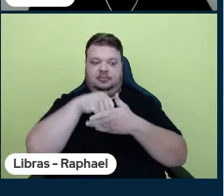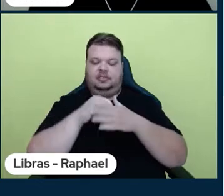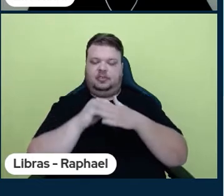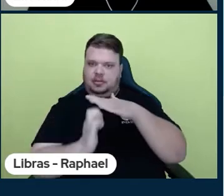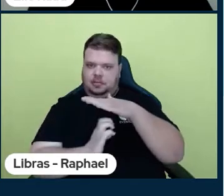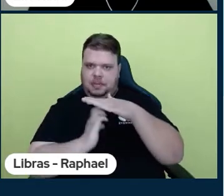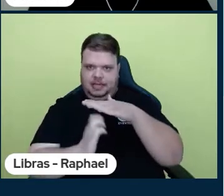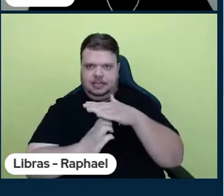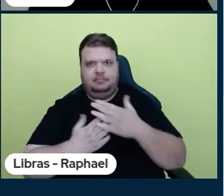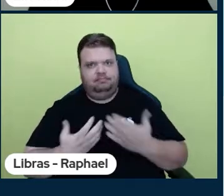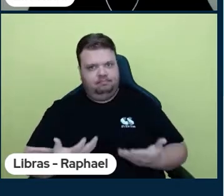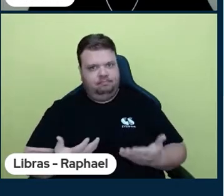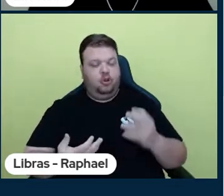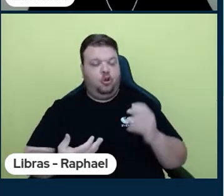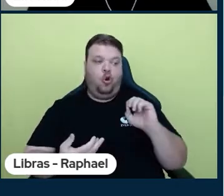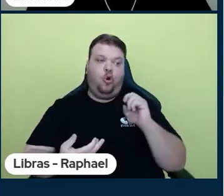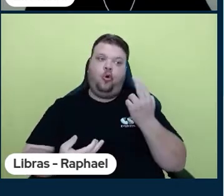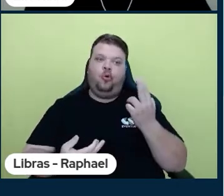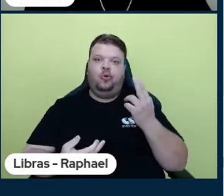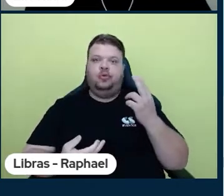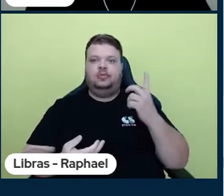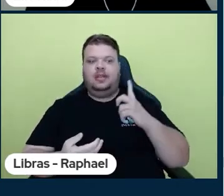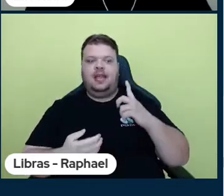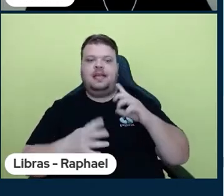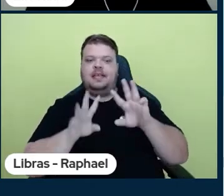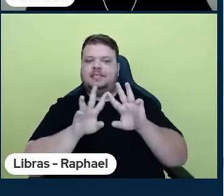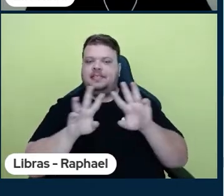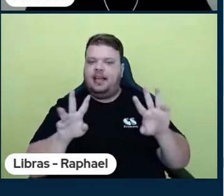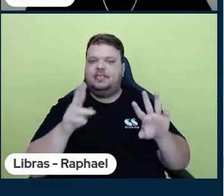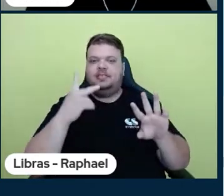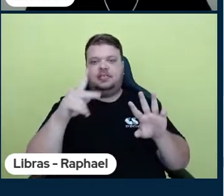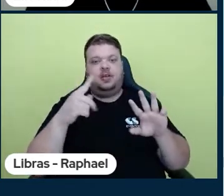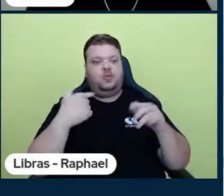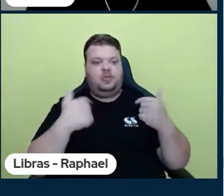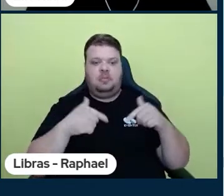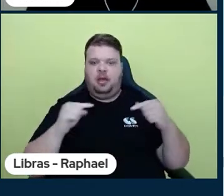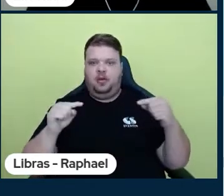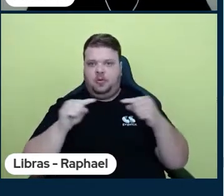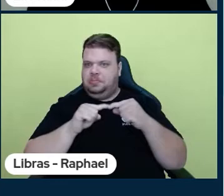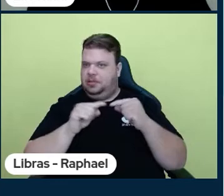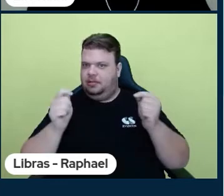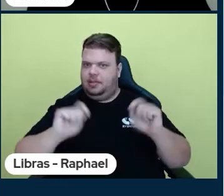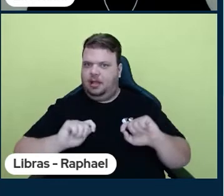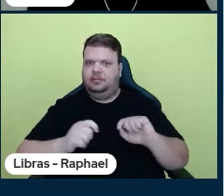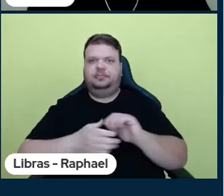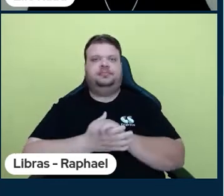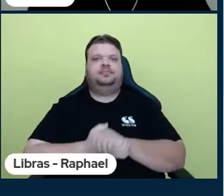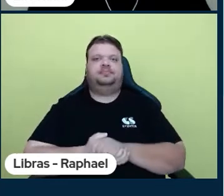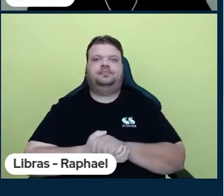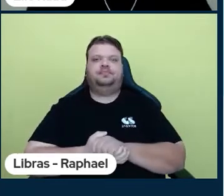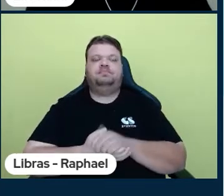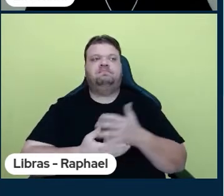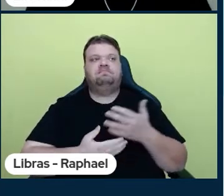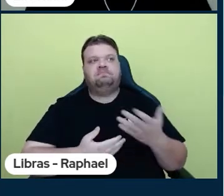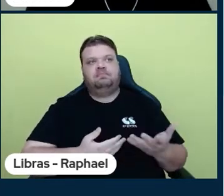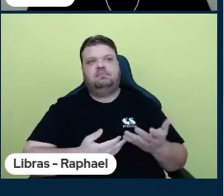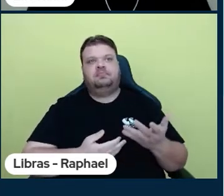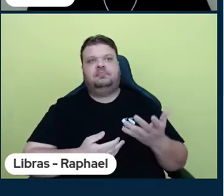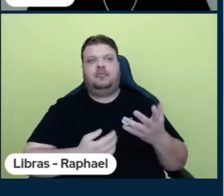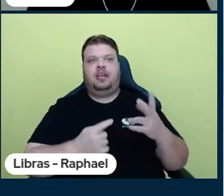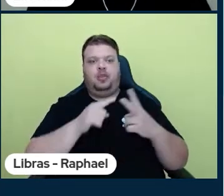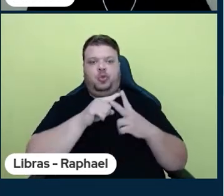would mean to revisit the conversation that we saw between the user and Google. In